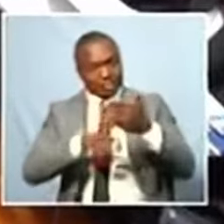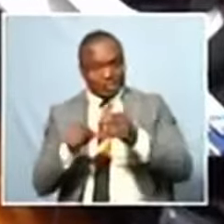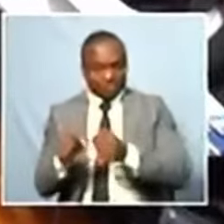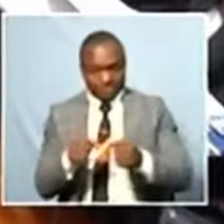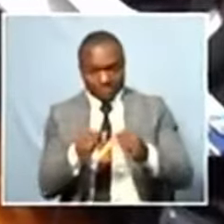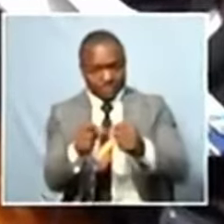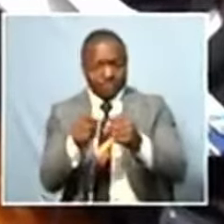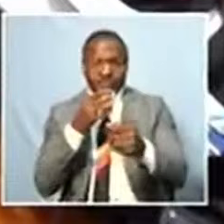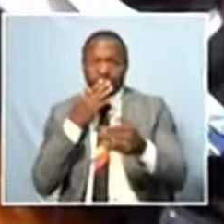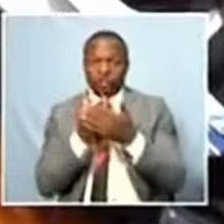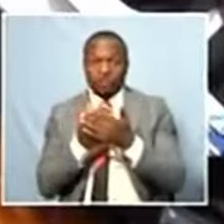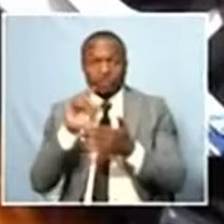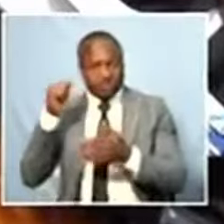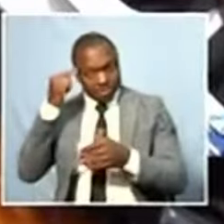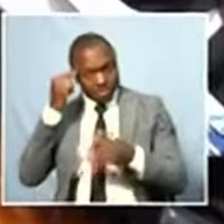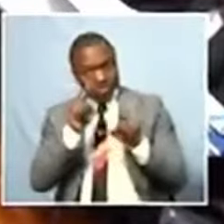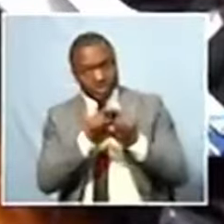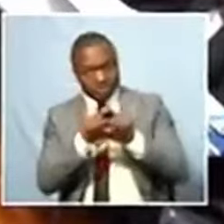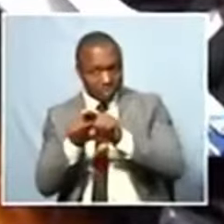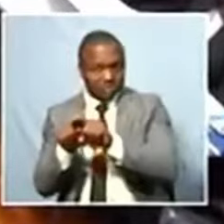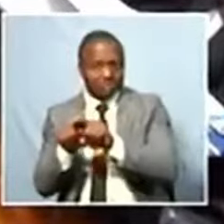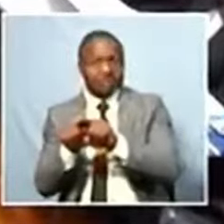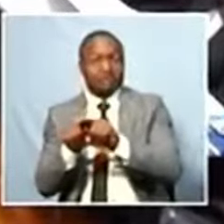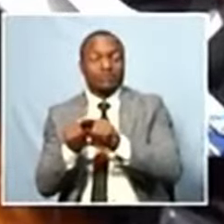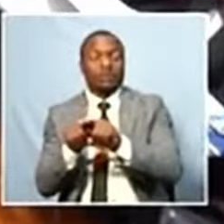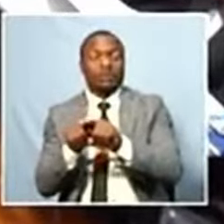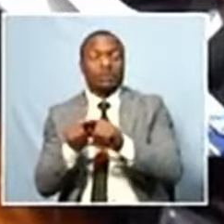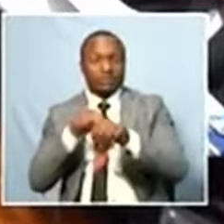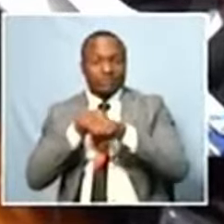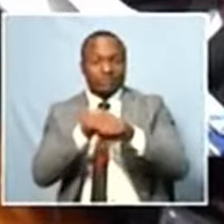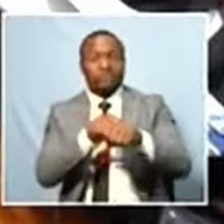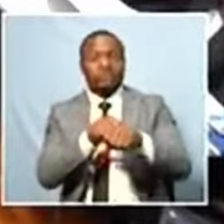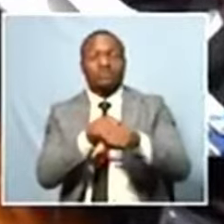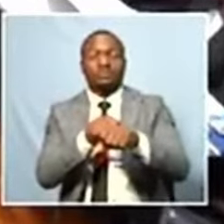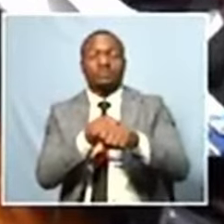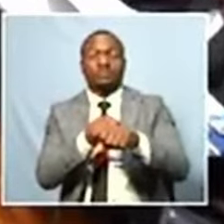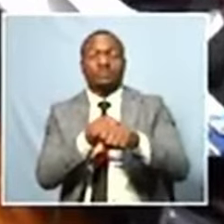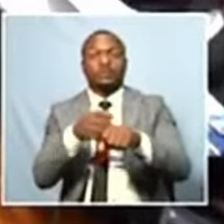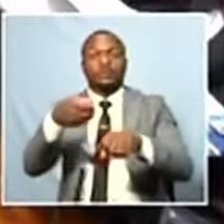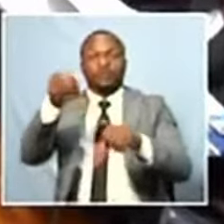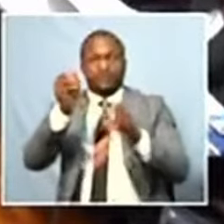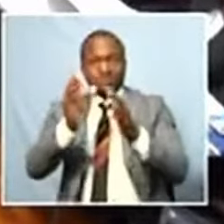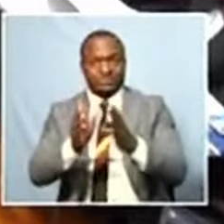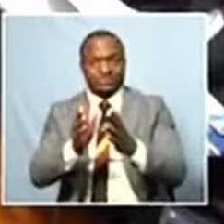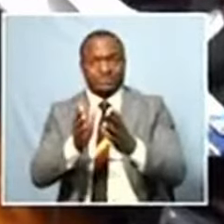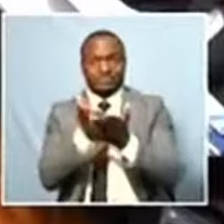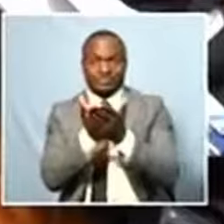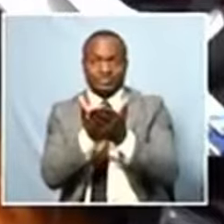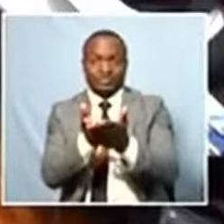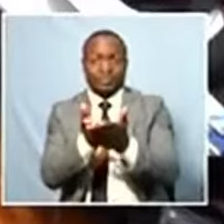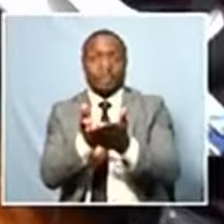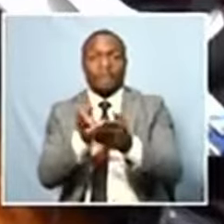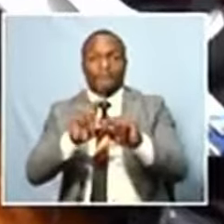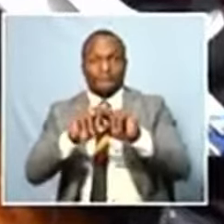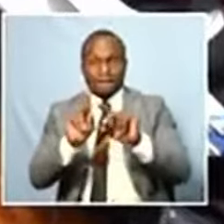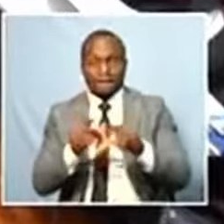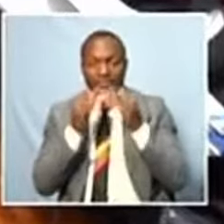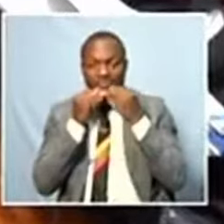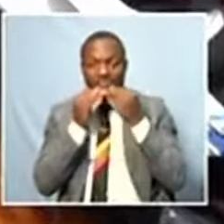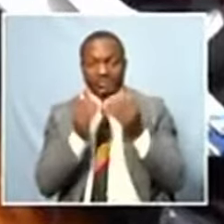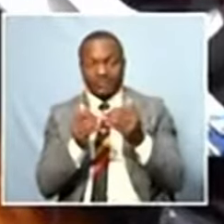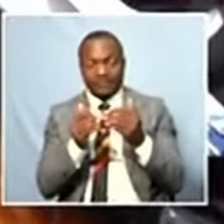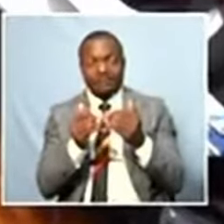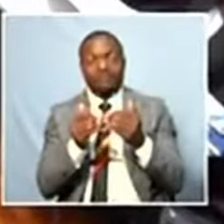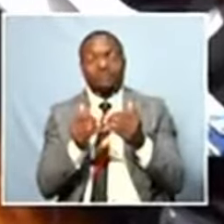both fair to the government as well as to the transport operators. I submit, Chair. Thank you very much, Honorable Mumba, for that. In fact, it